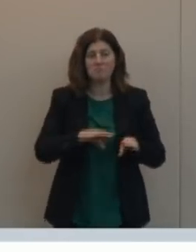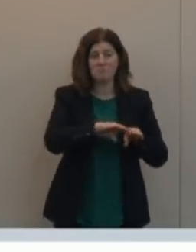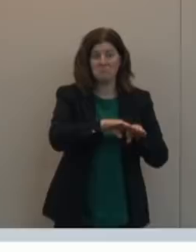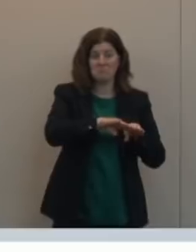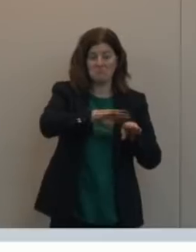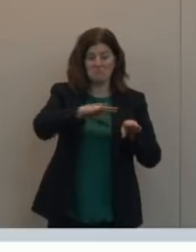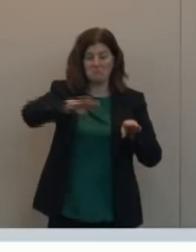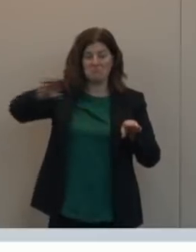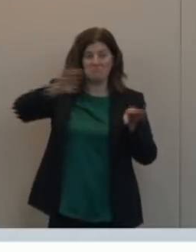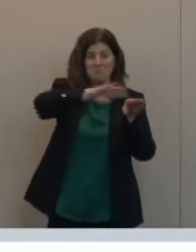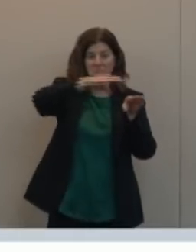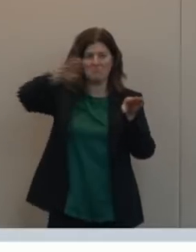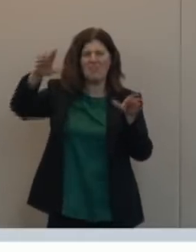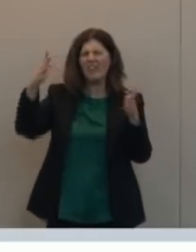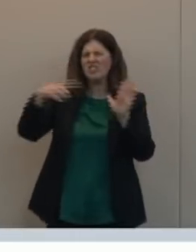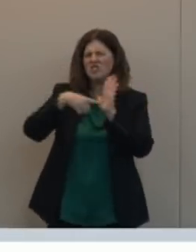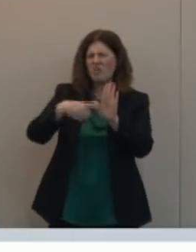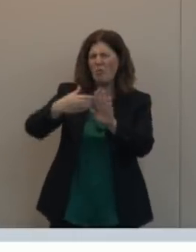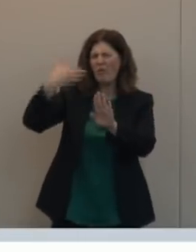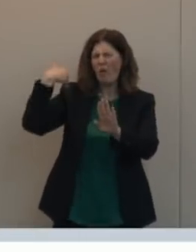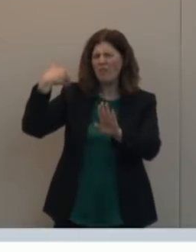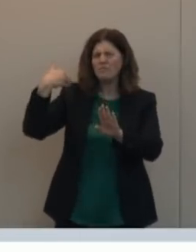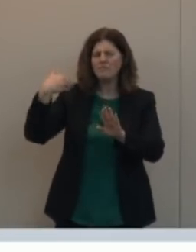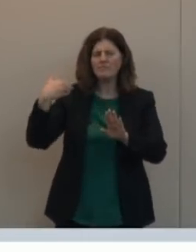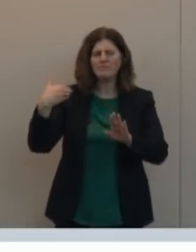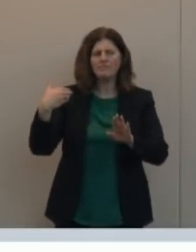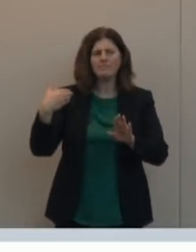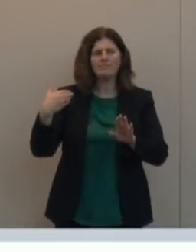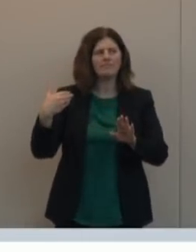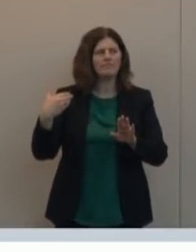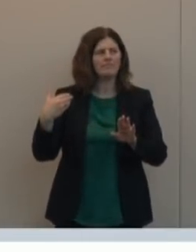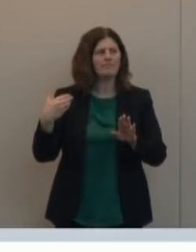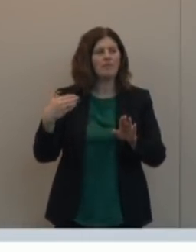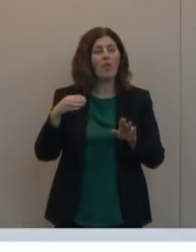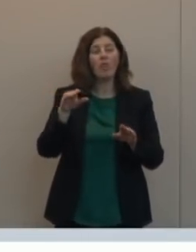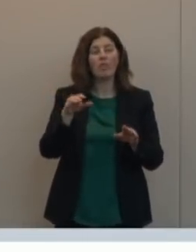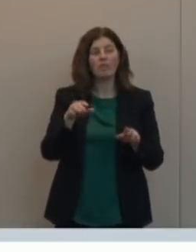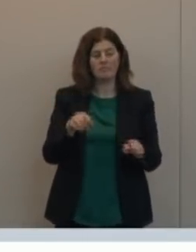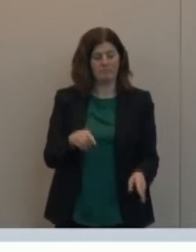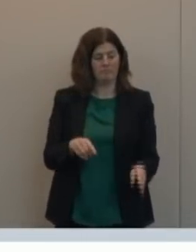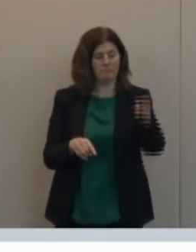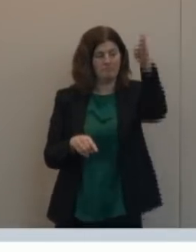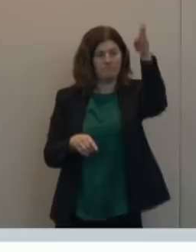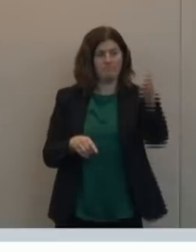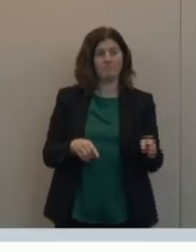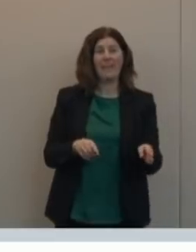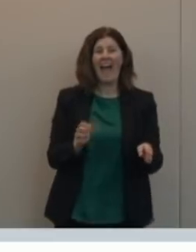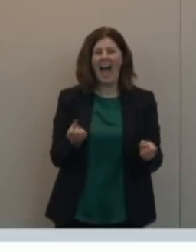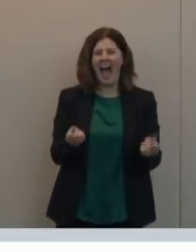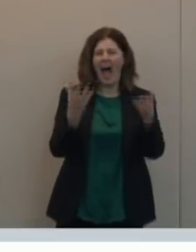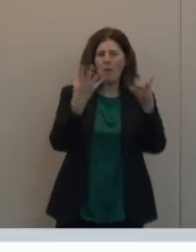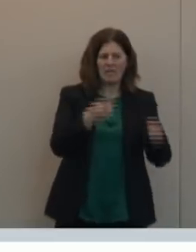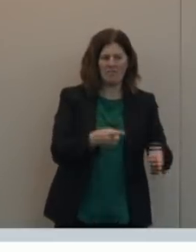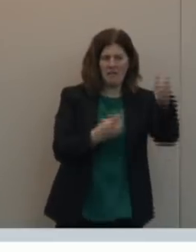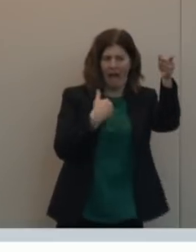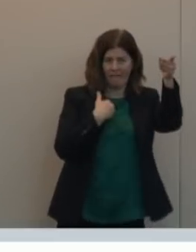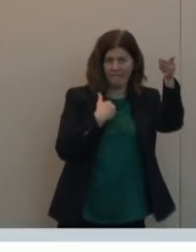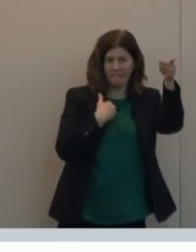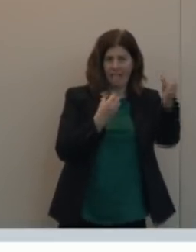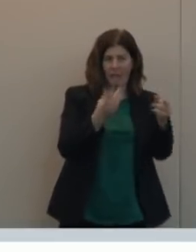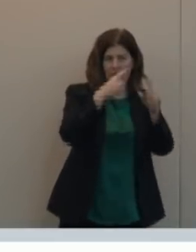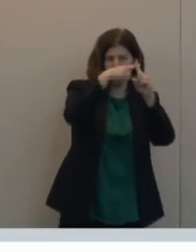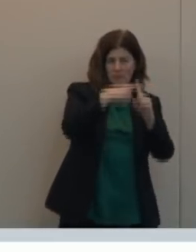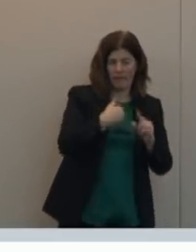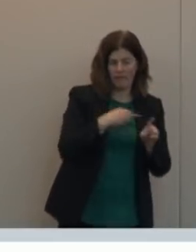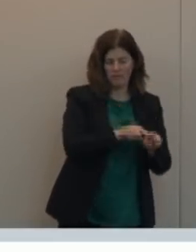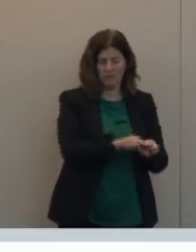shows, that I've showed before. And so on the upright axis, the y-axis, you've got the number of cases. And on the x-axis,